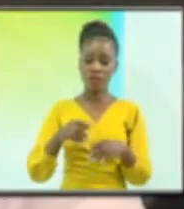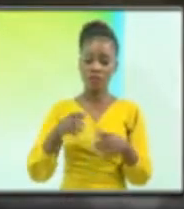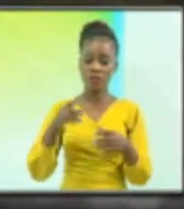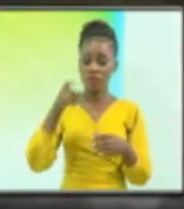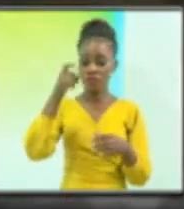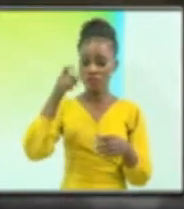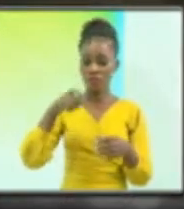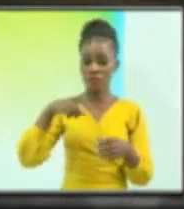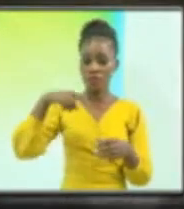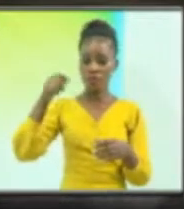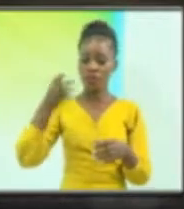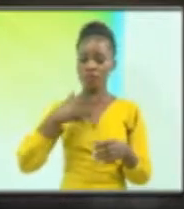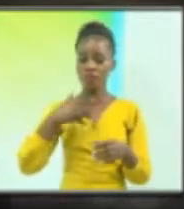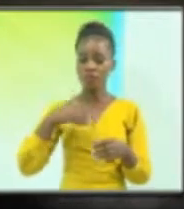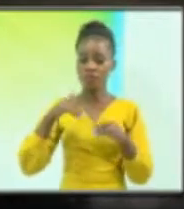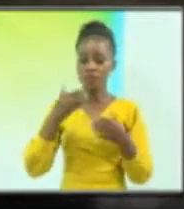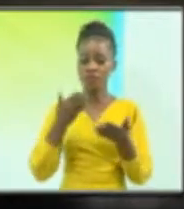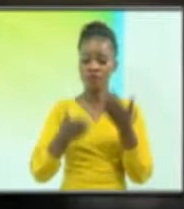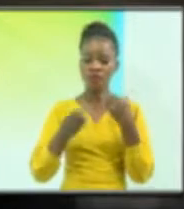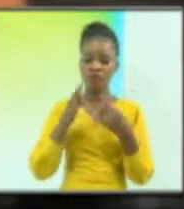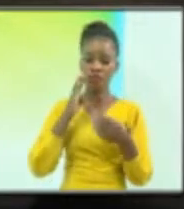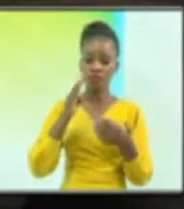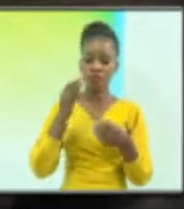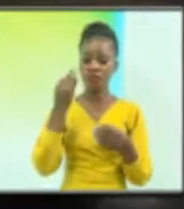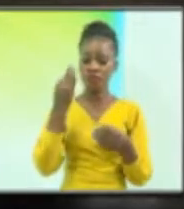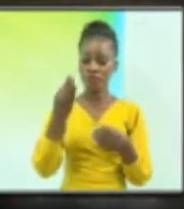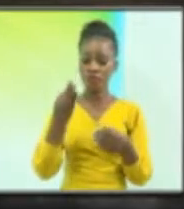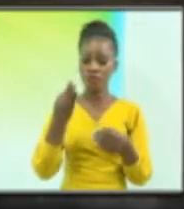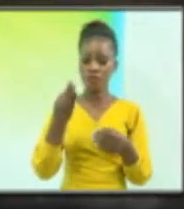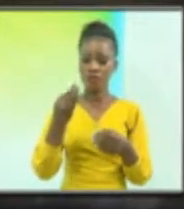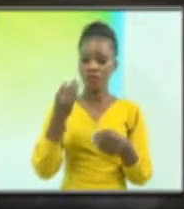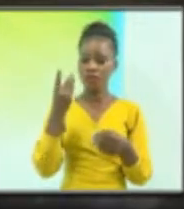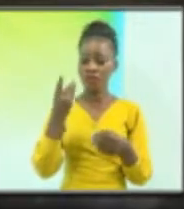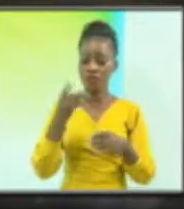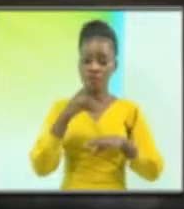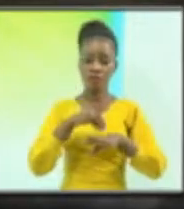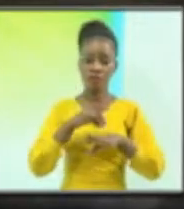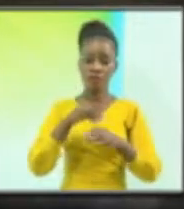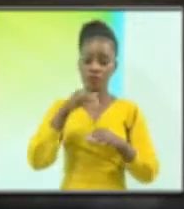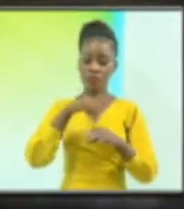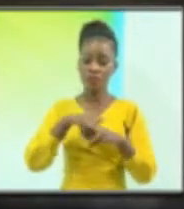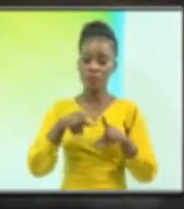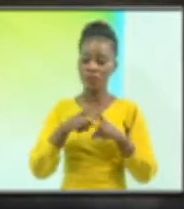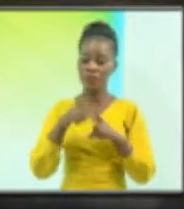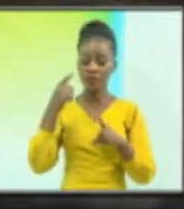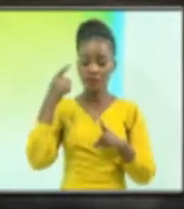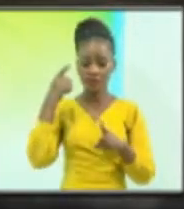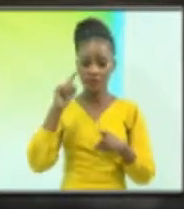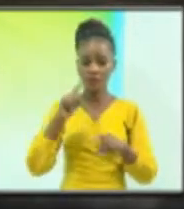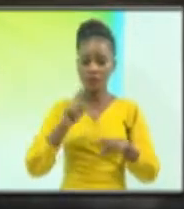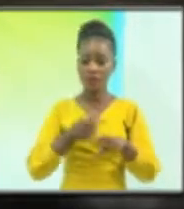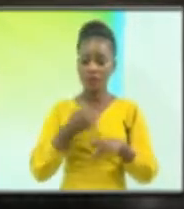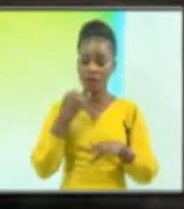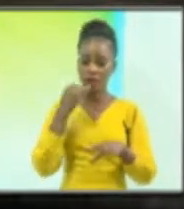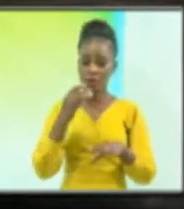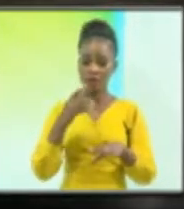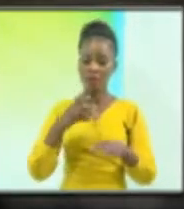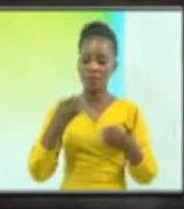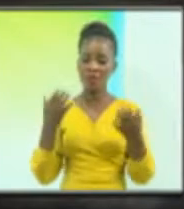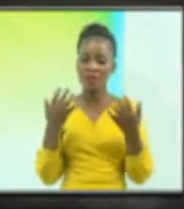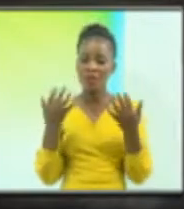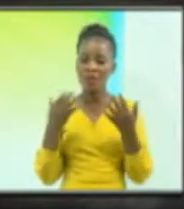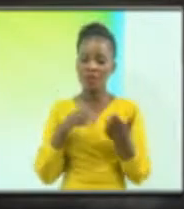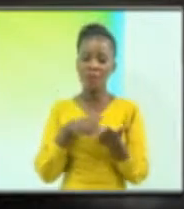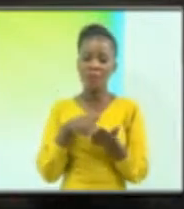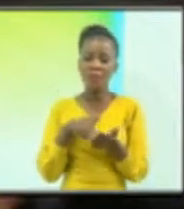a journey maybe 2-3 days to come and puts in a passport. Then he's panicking,